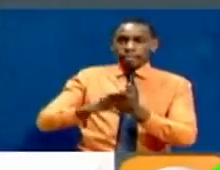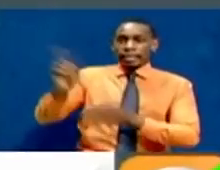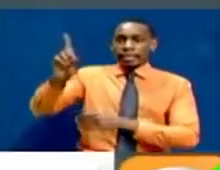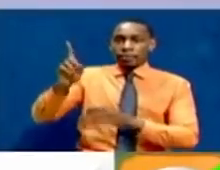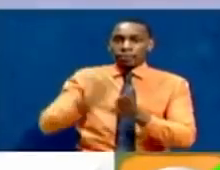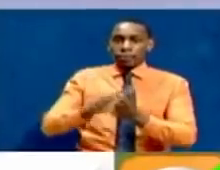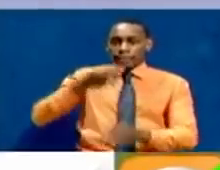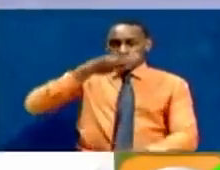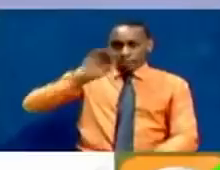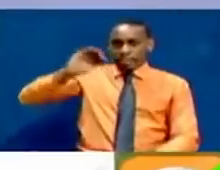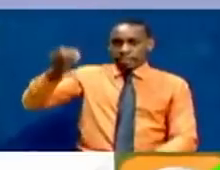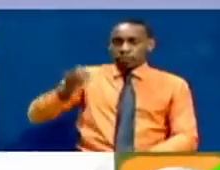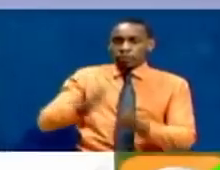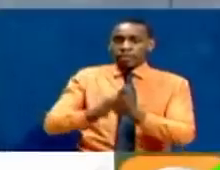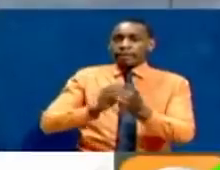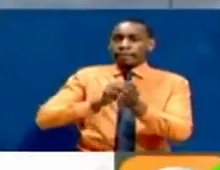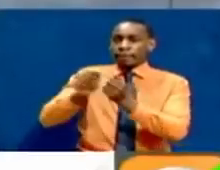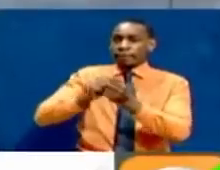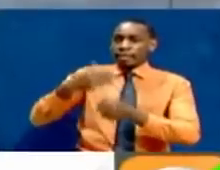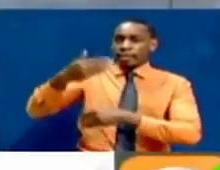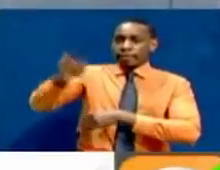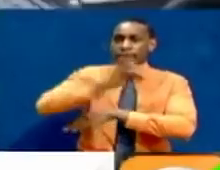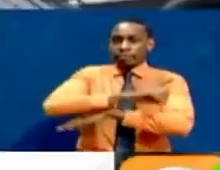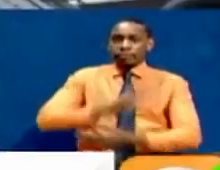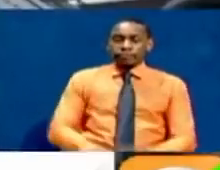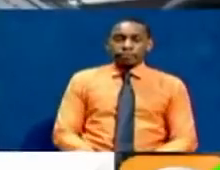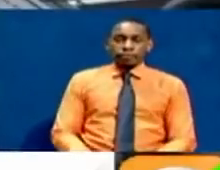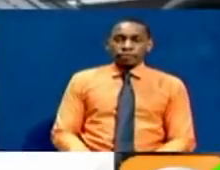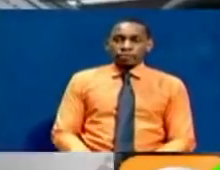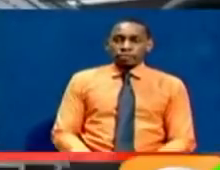Gaulle in Paris and Paris every Friday. Faizal Ahmed, Citizen TV, Nairobi.